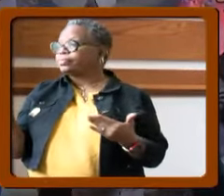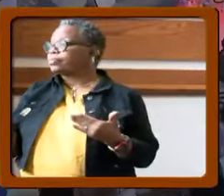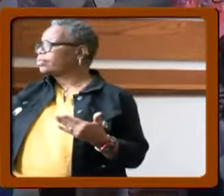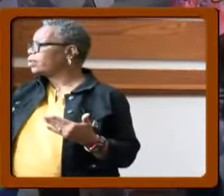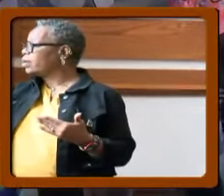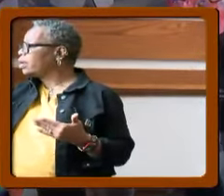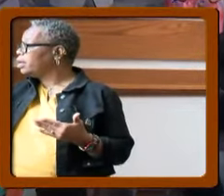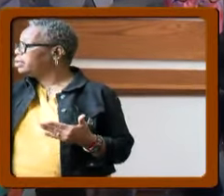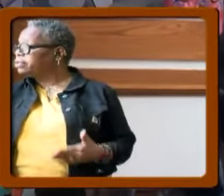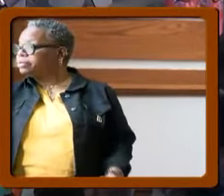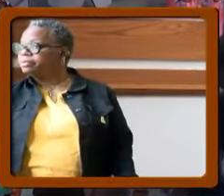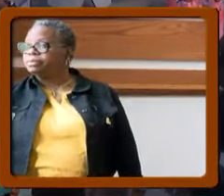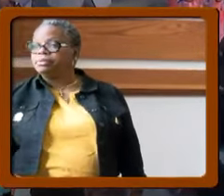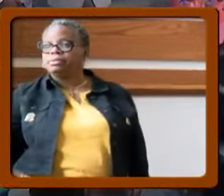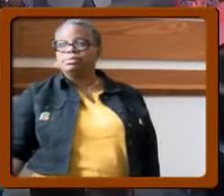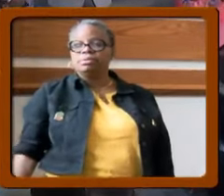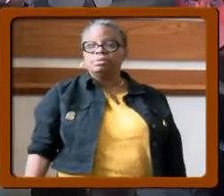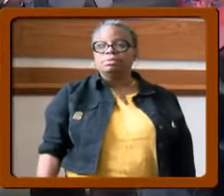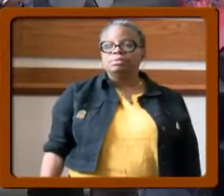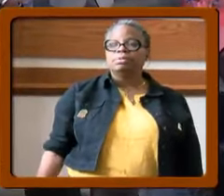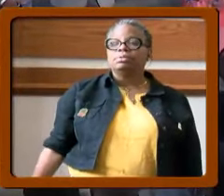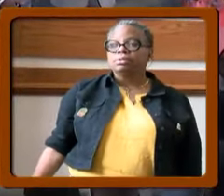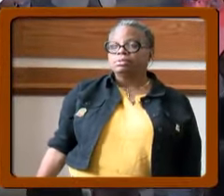Come on.